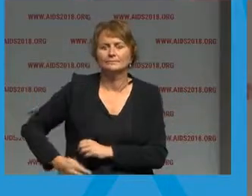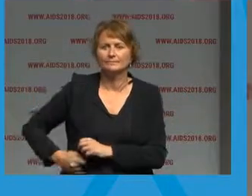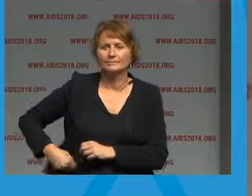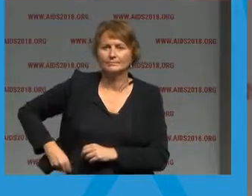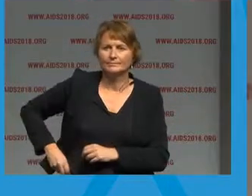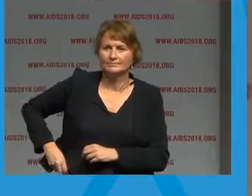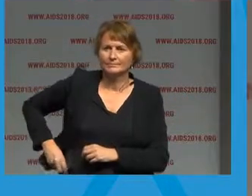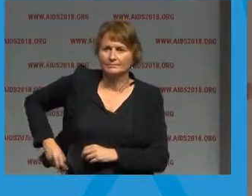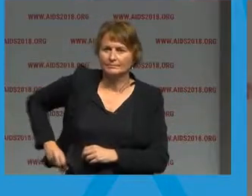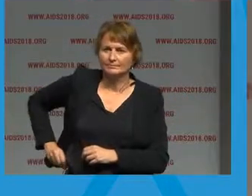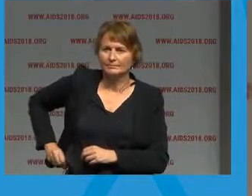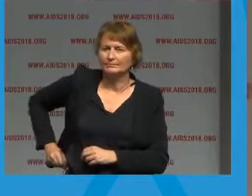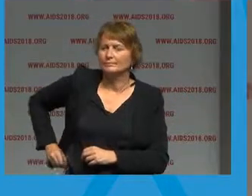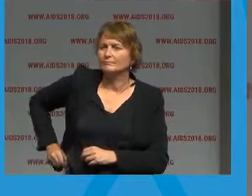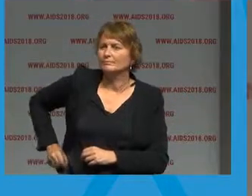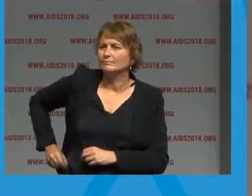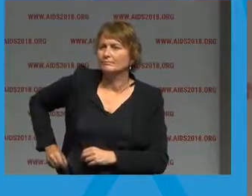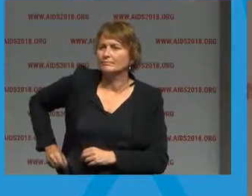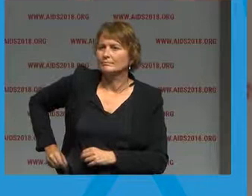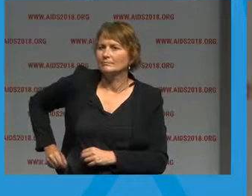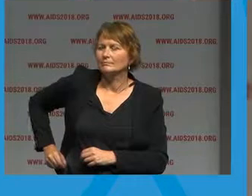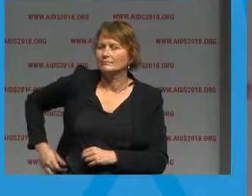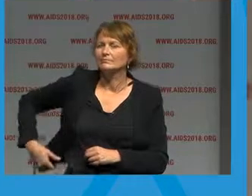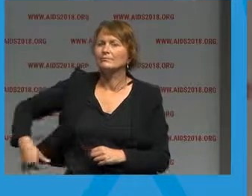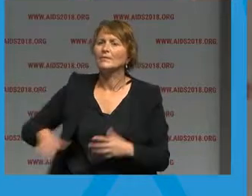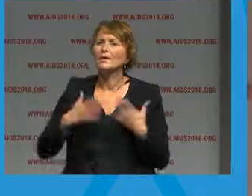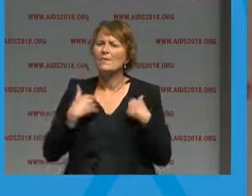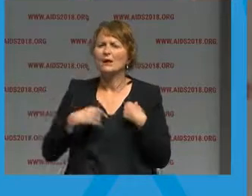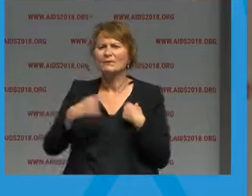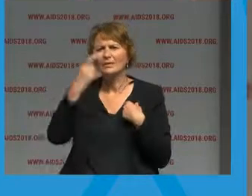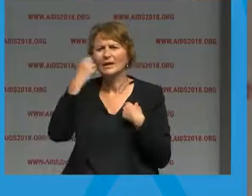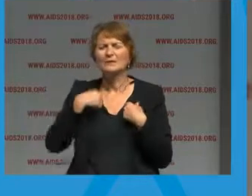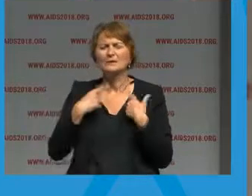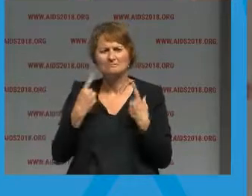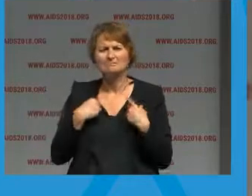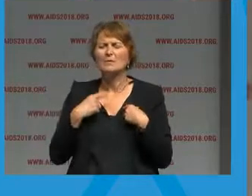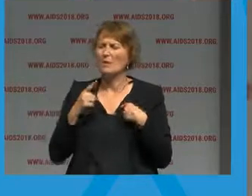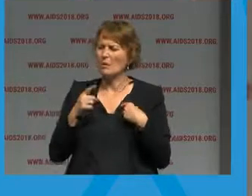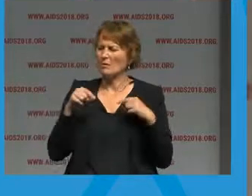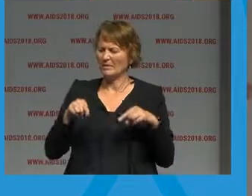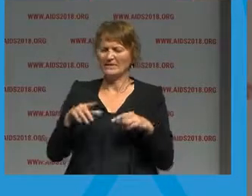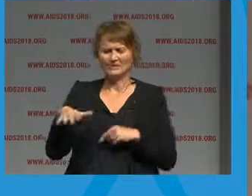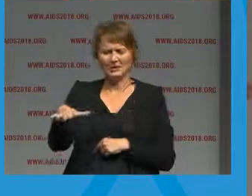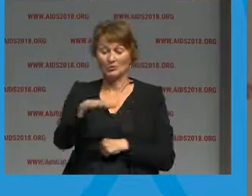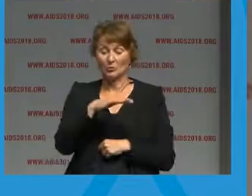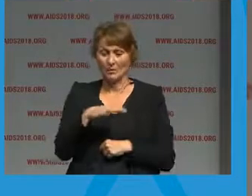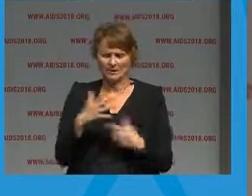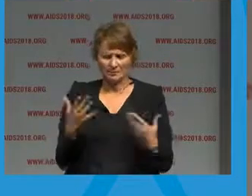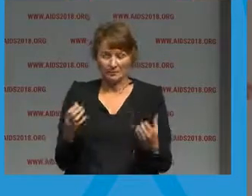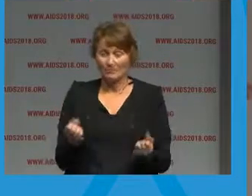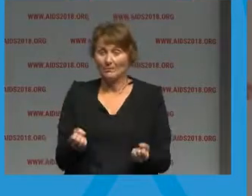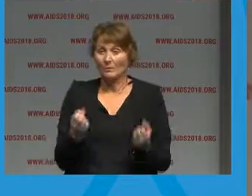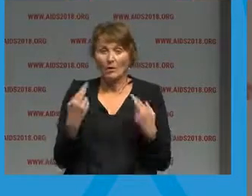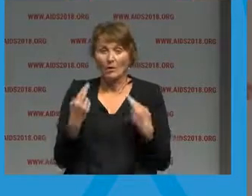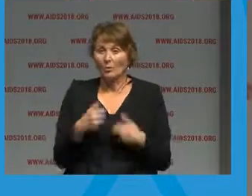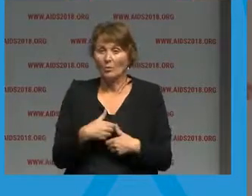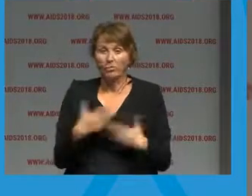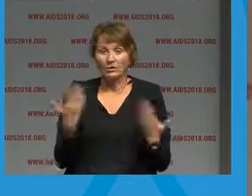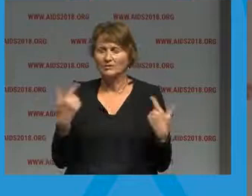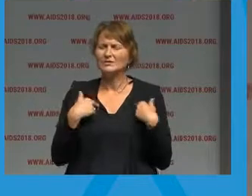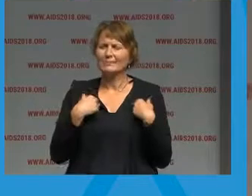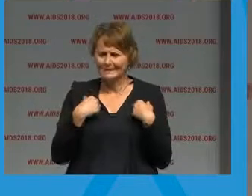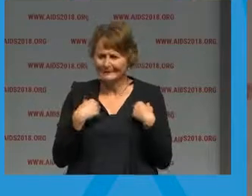the enormity of what seems to be a hopeless situation, we must actually look at